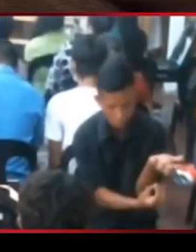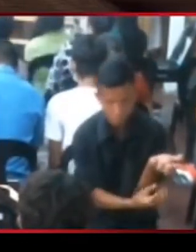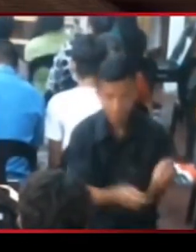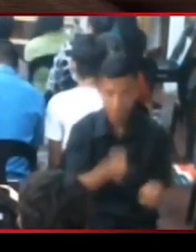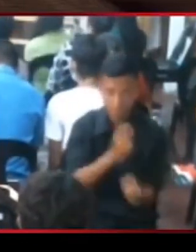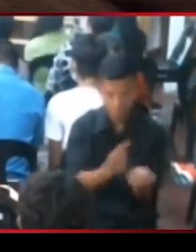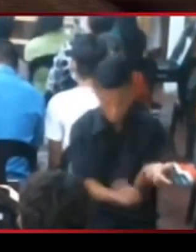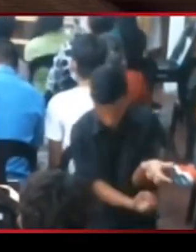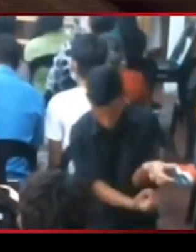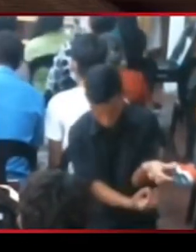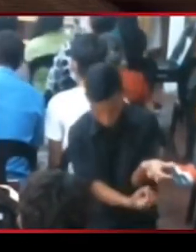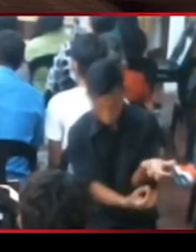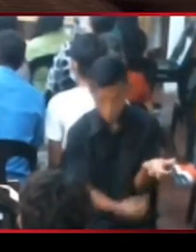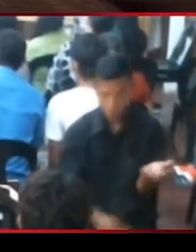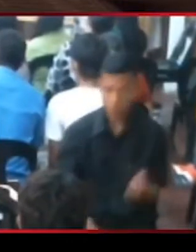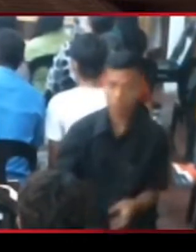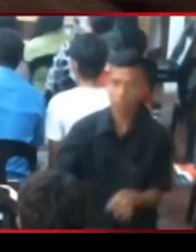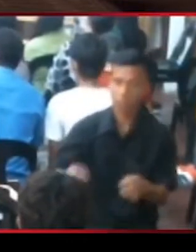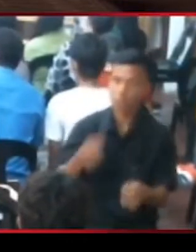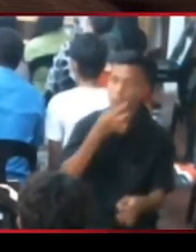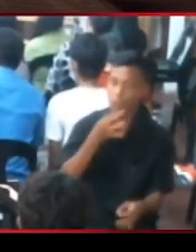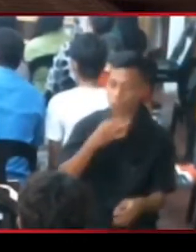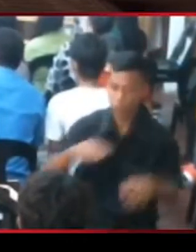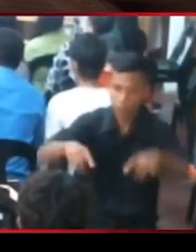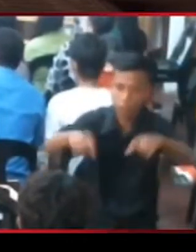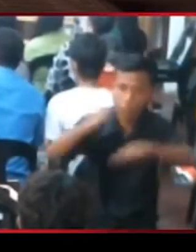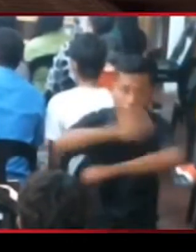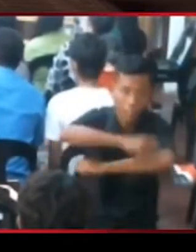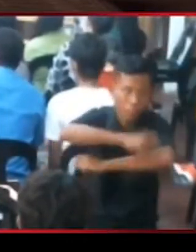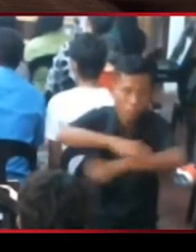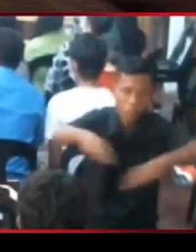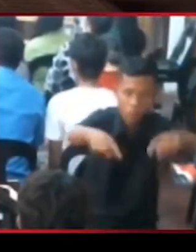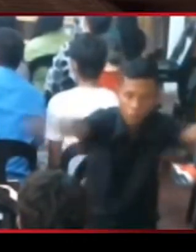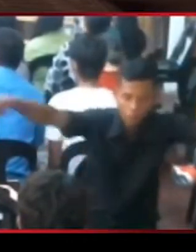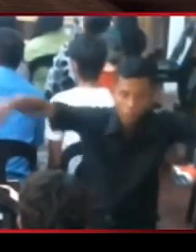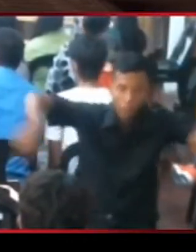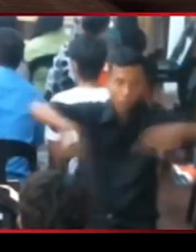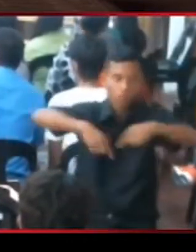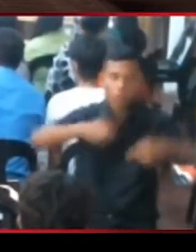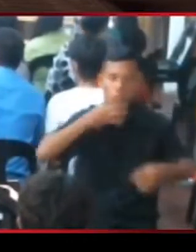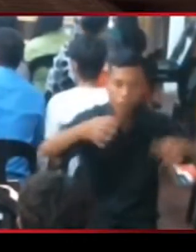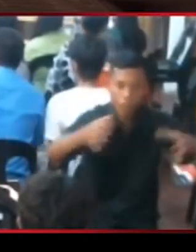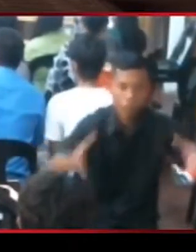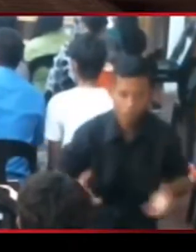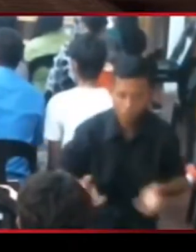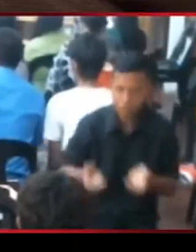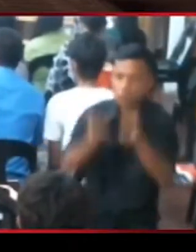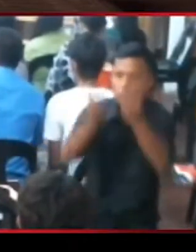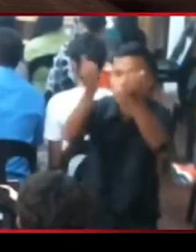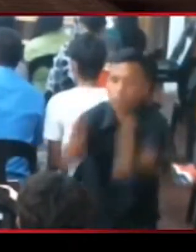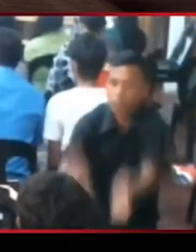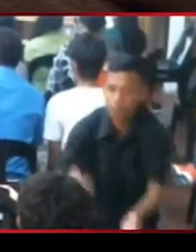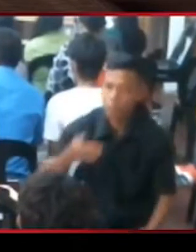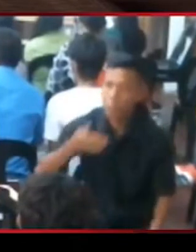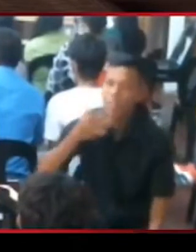And any food that you put on the table, you want that food and on the table to taste good.